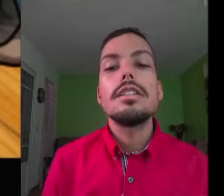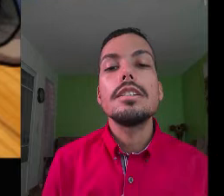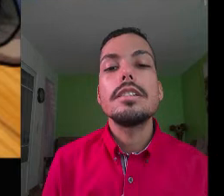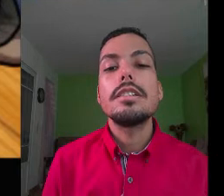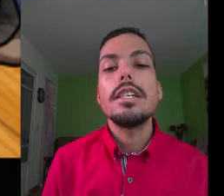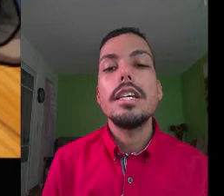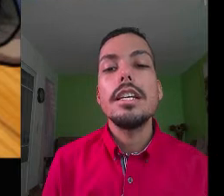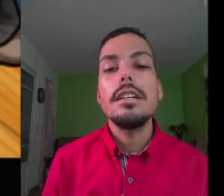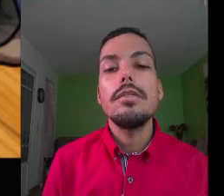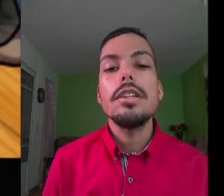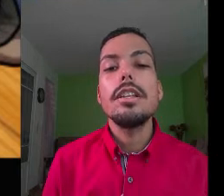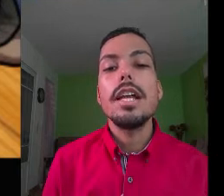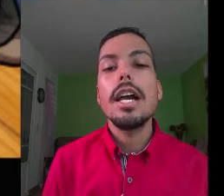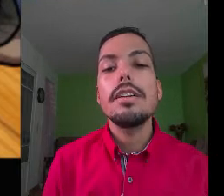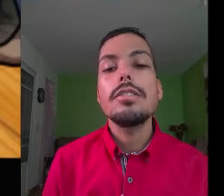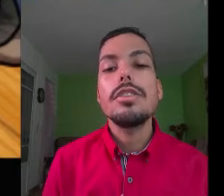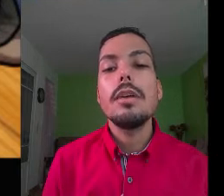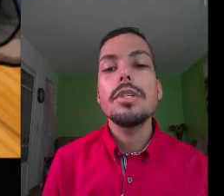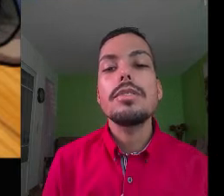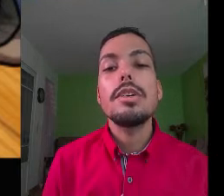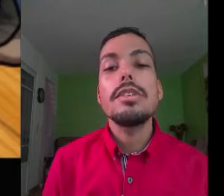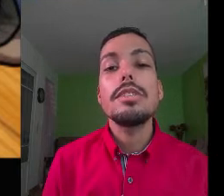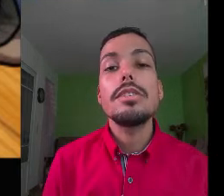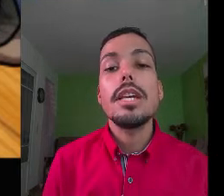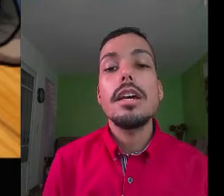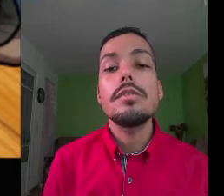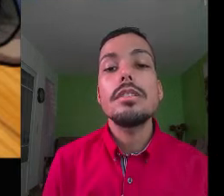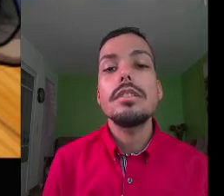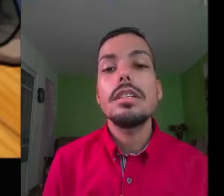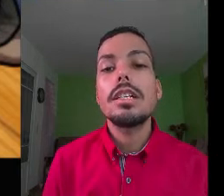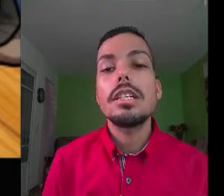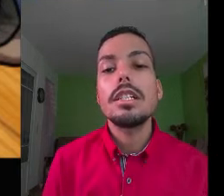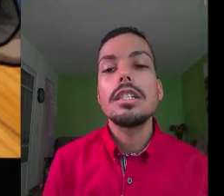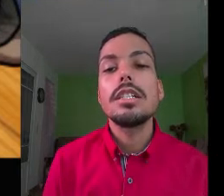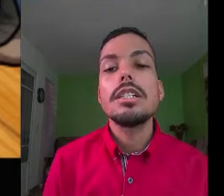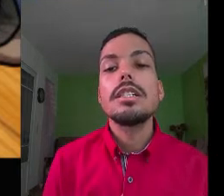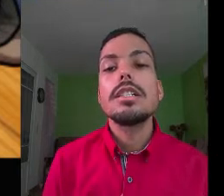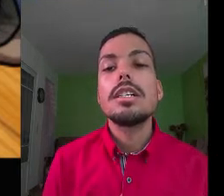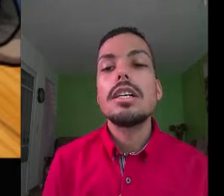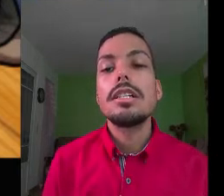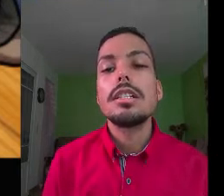The letter C with the line on top is going to sound